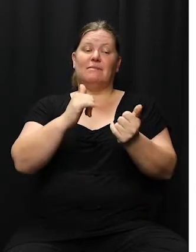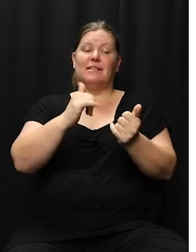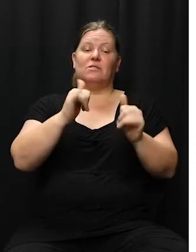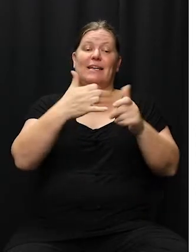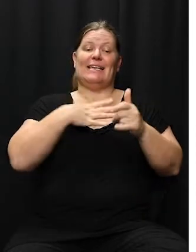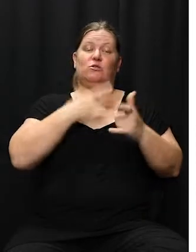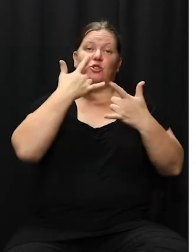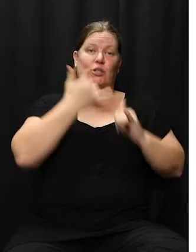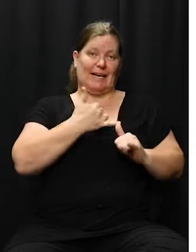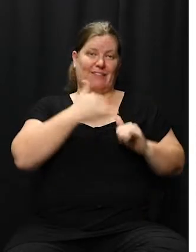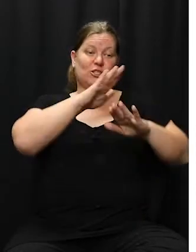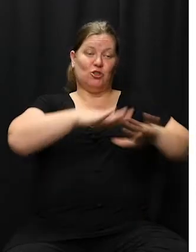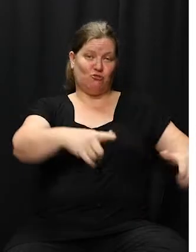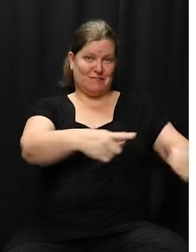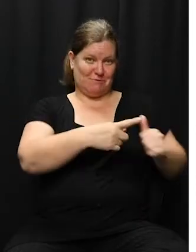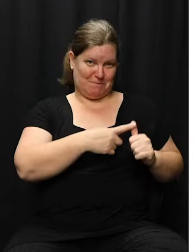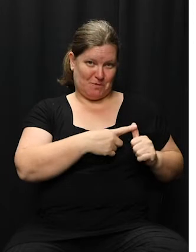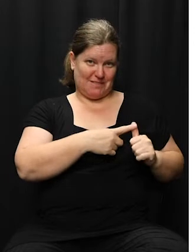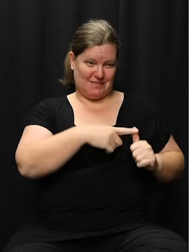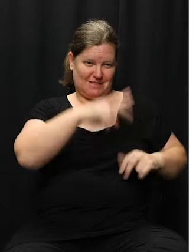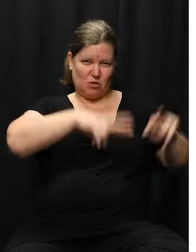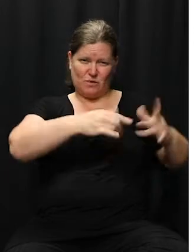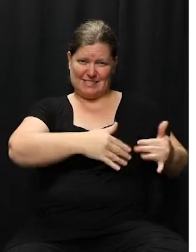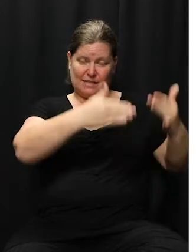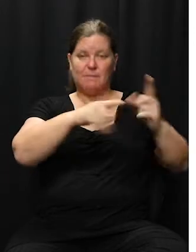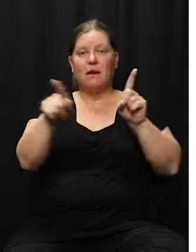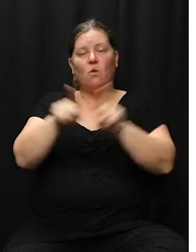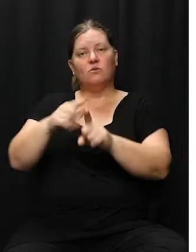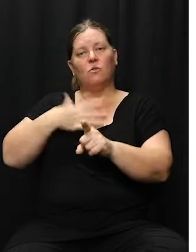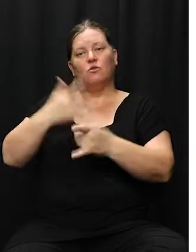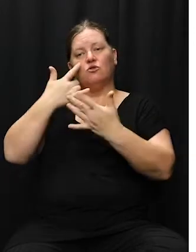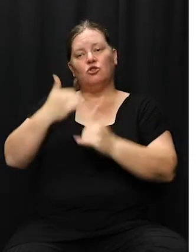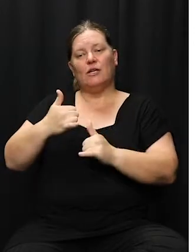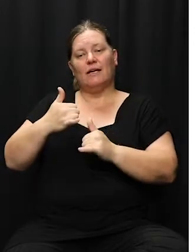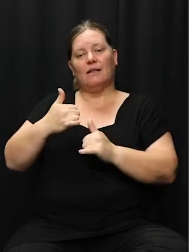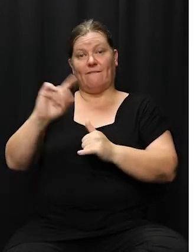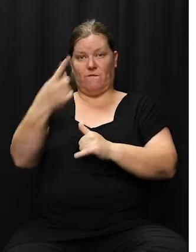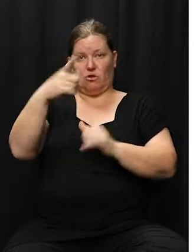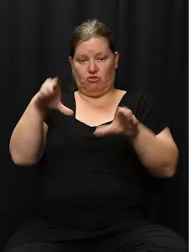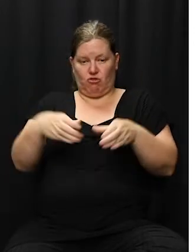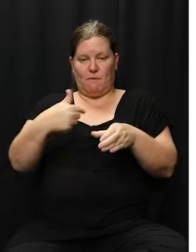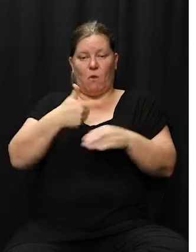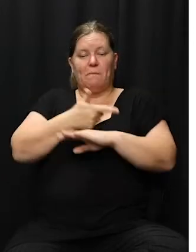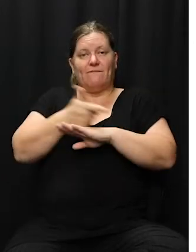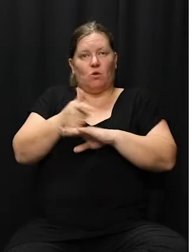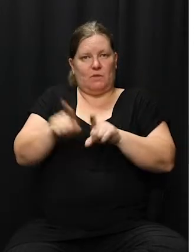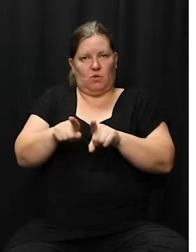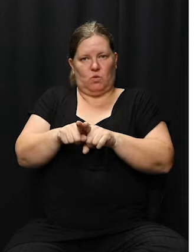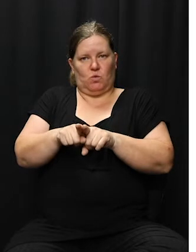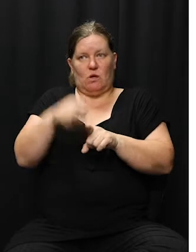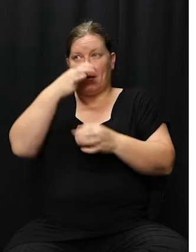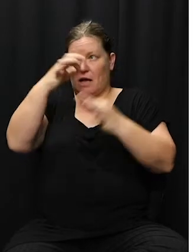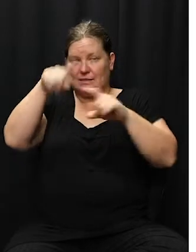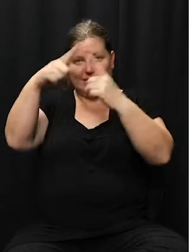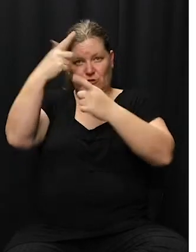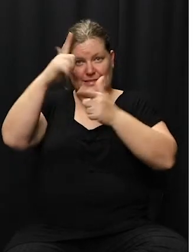so we need to check the children's responses to check that it matches, but I also want to check with the first group, I want